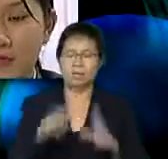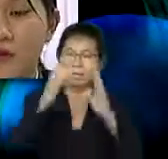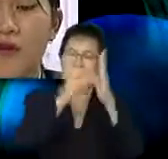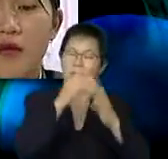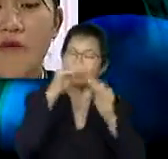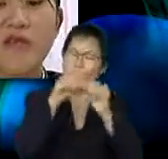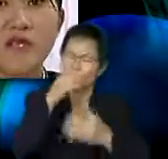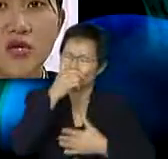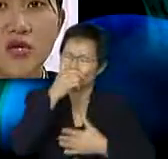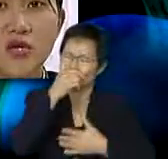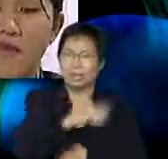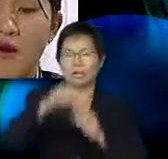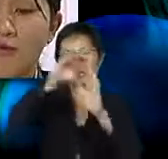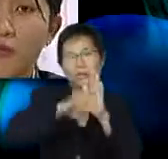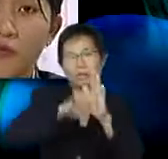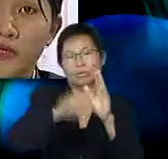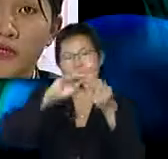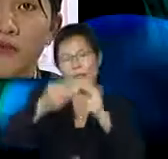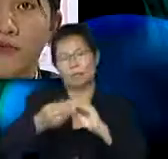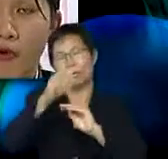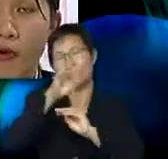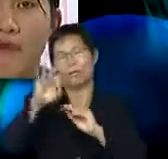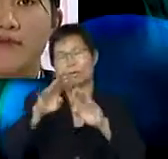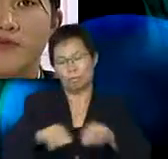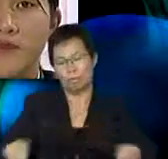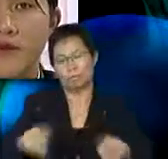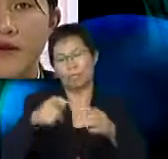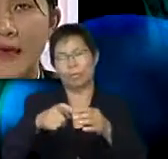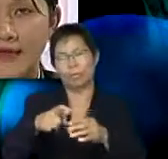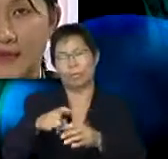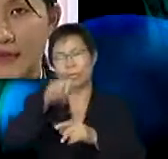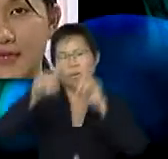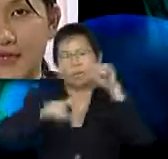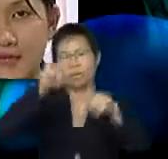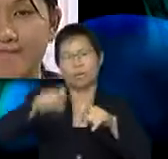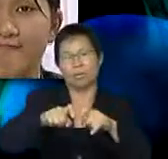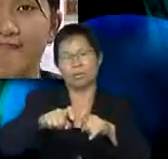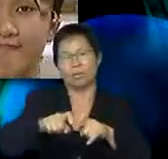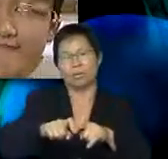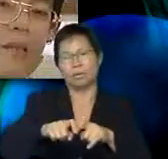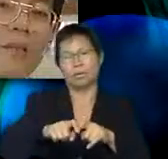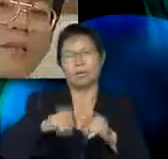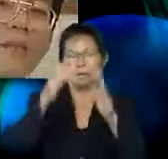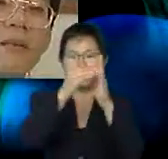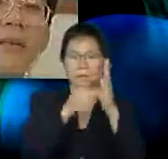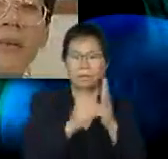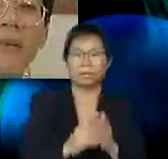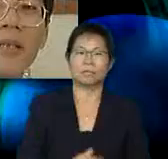interesting, and reduce the number of pupils requiring the remedial lessons. Use of